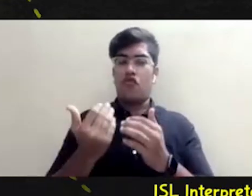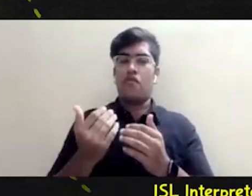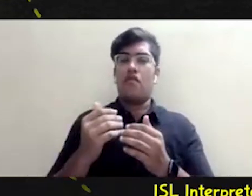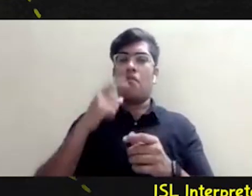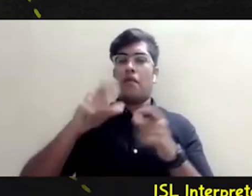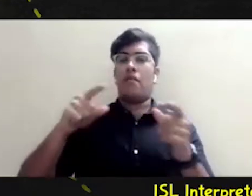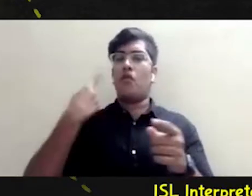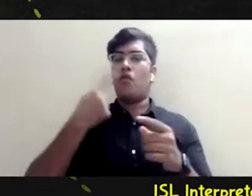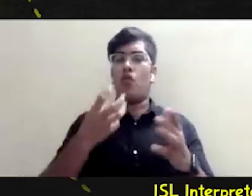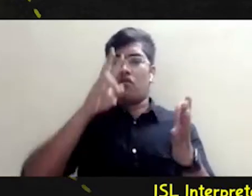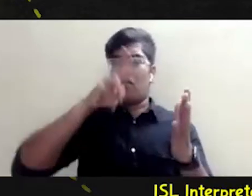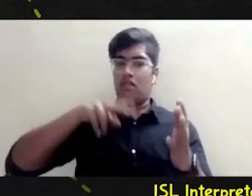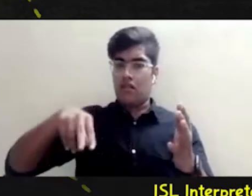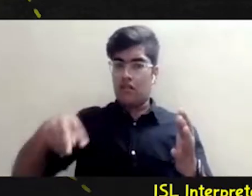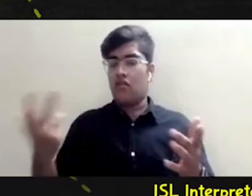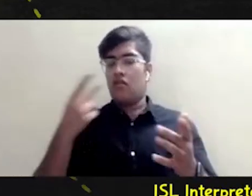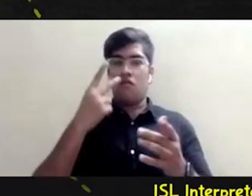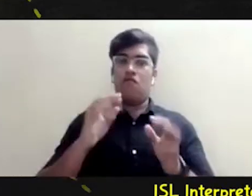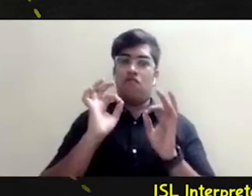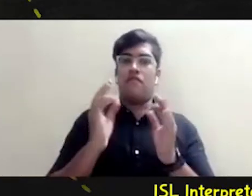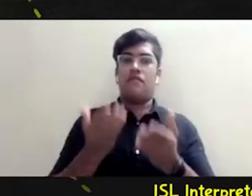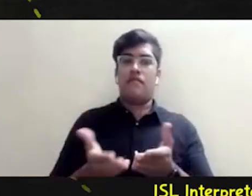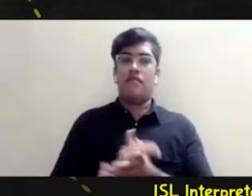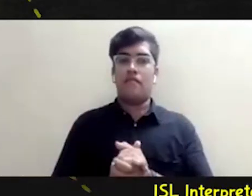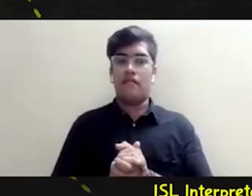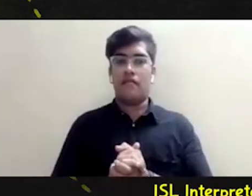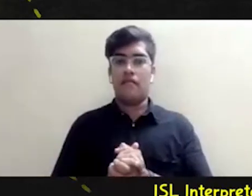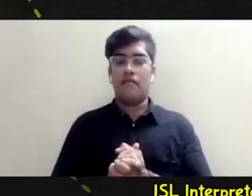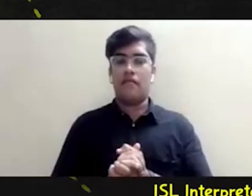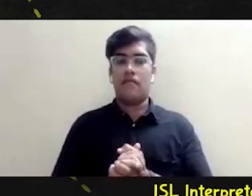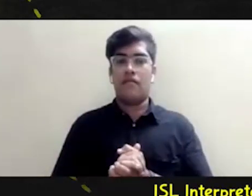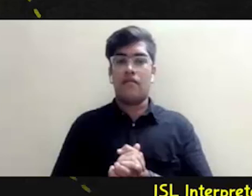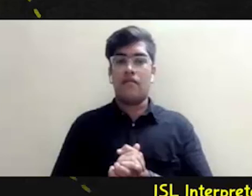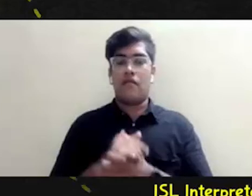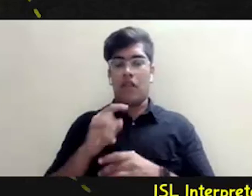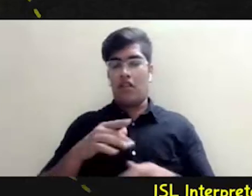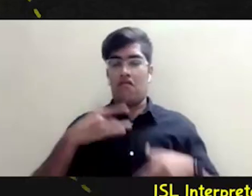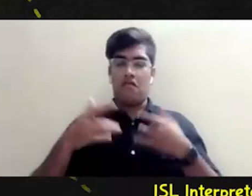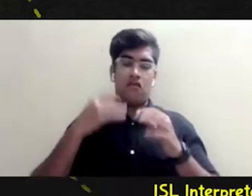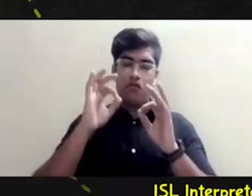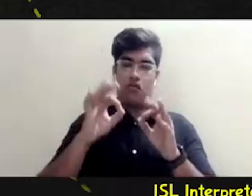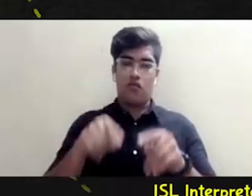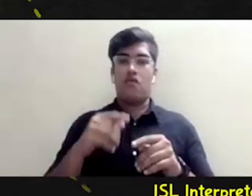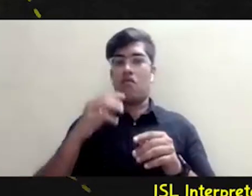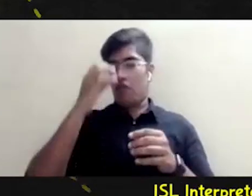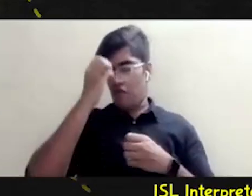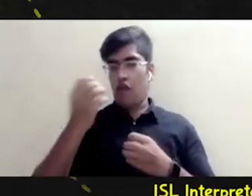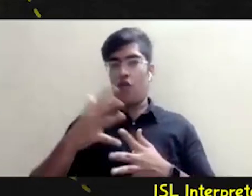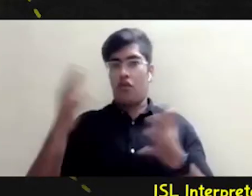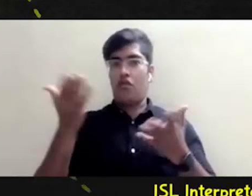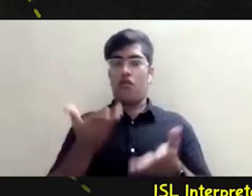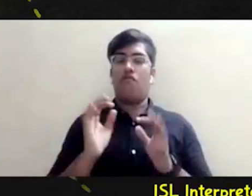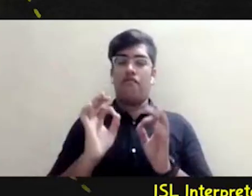reading things for people if you put it down in a book format or something like that. So very interesting and very informative